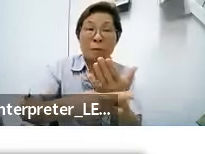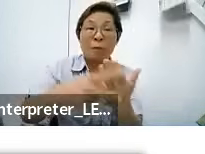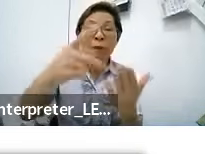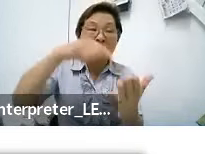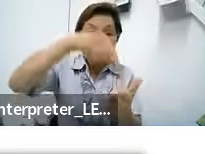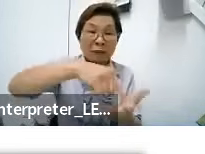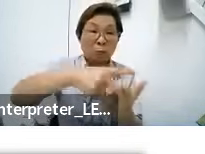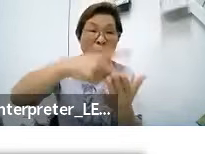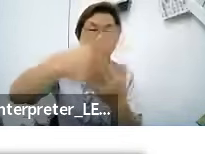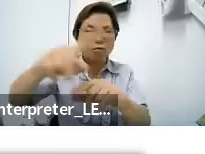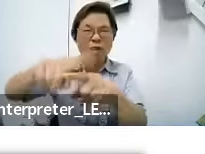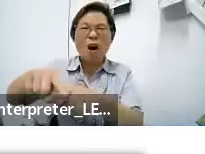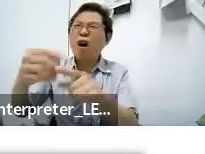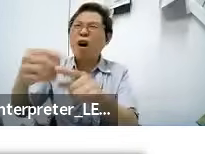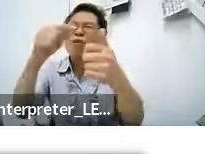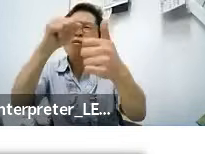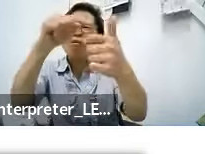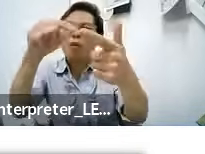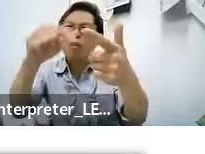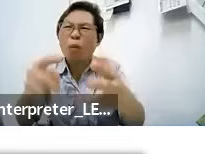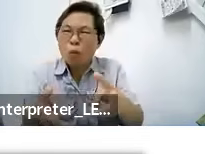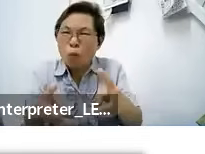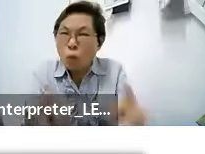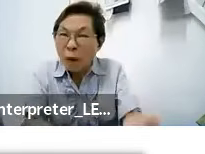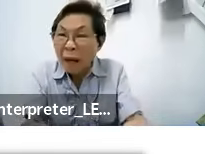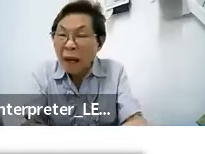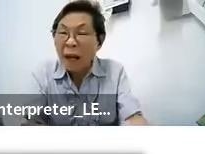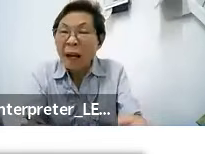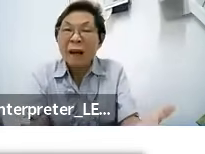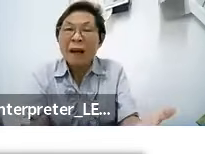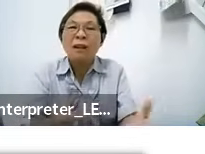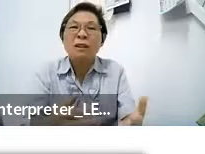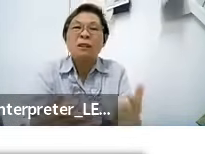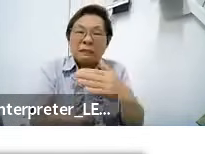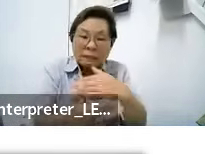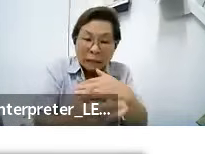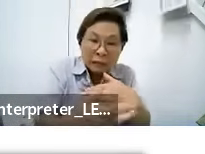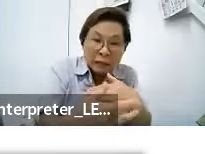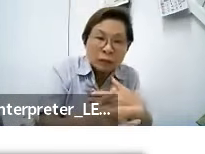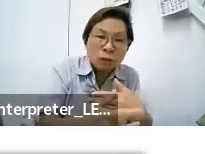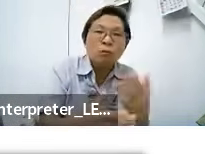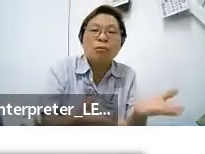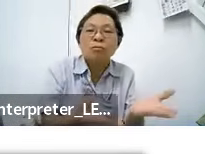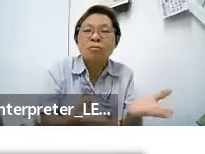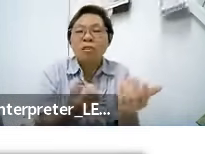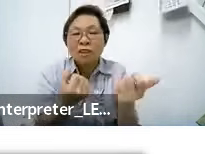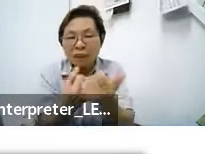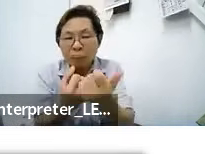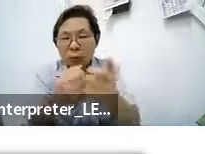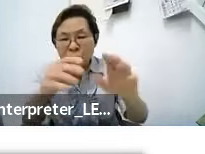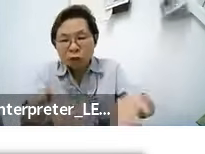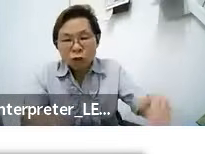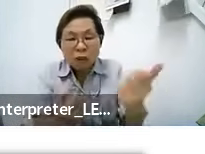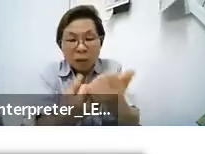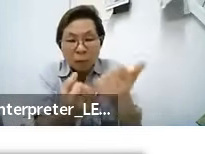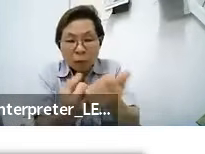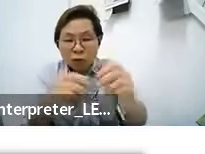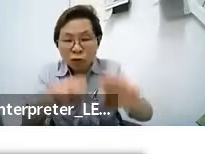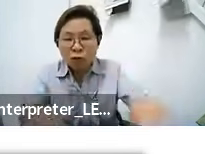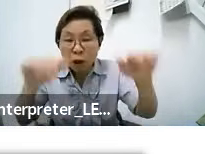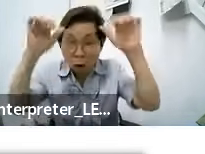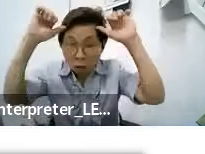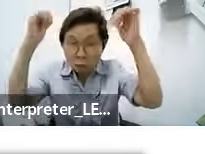few techniques to deliver the knowledge about supporting children with autism